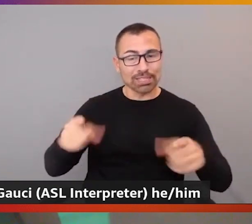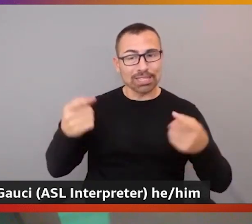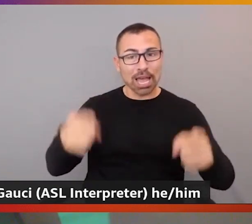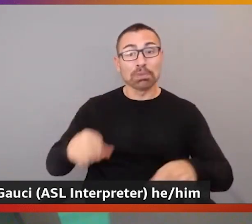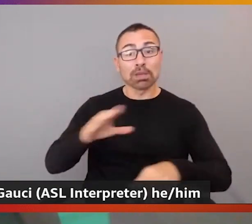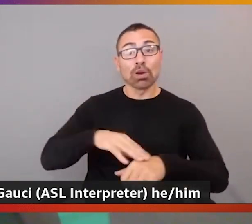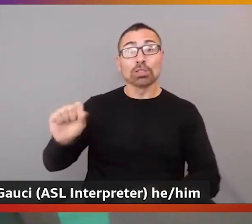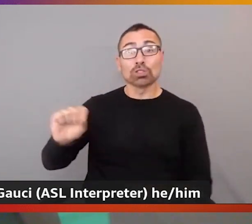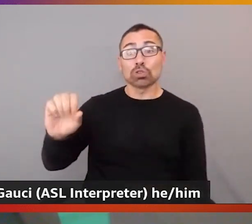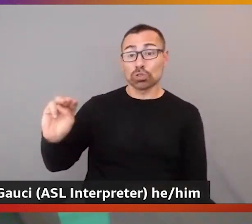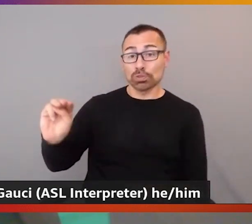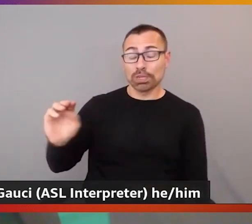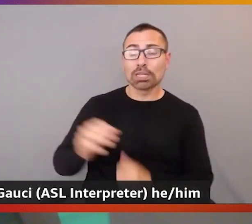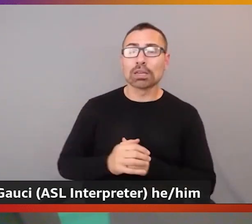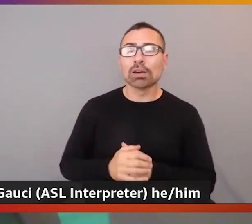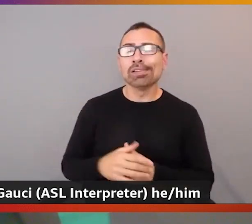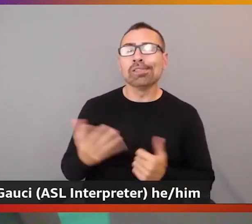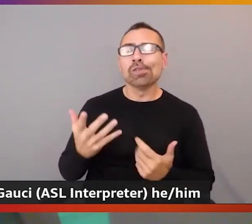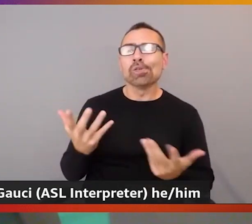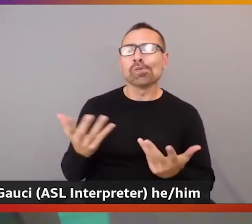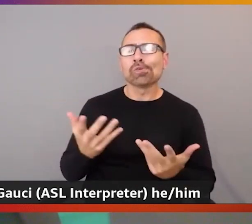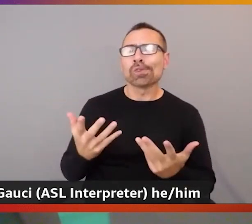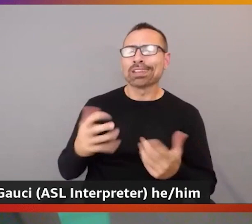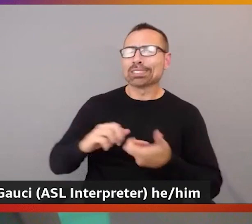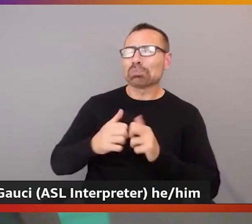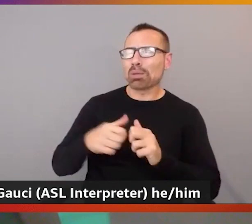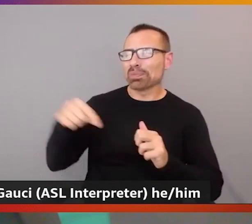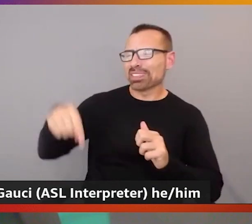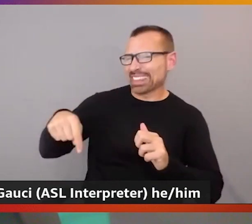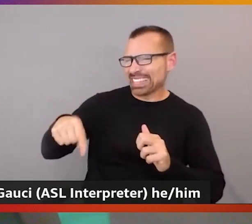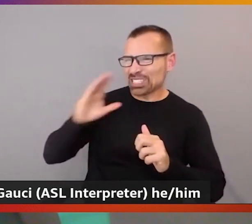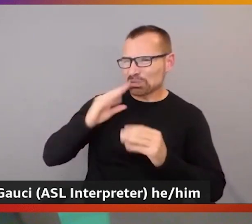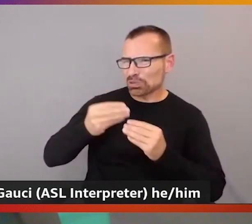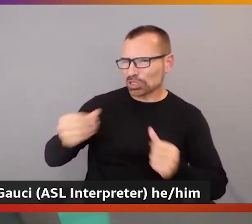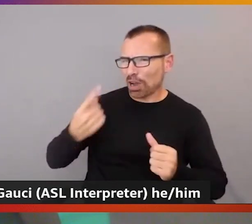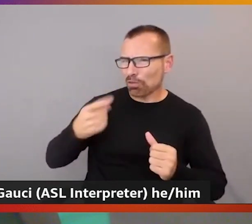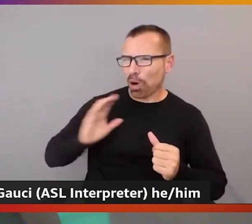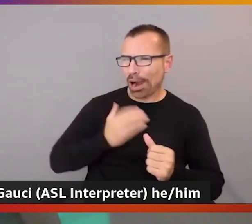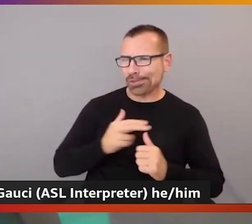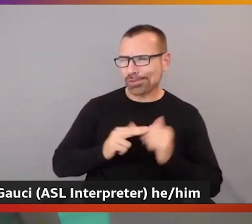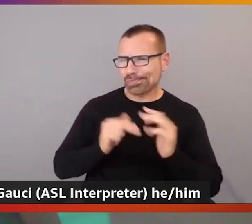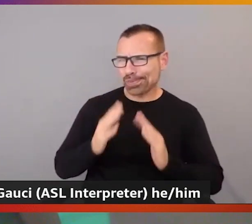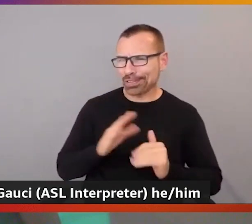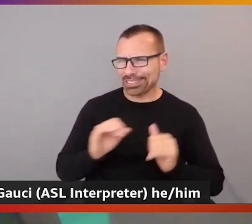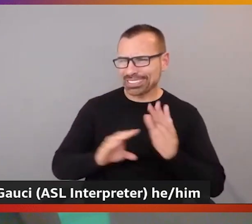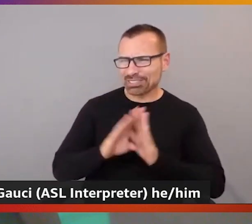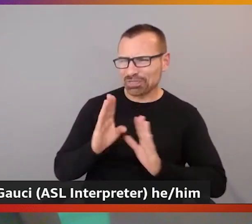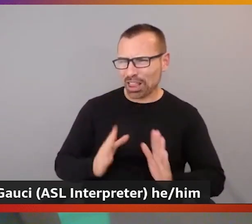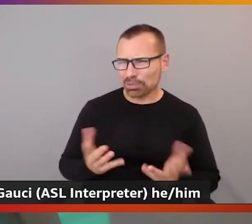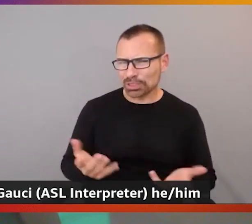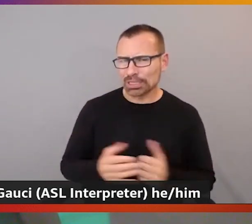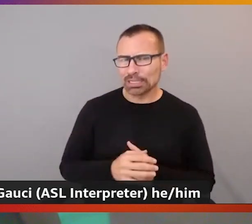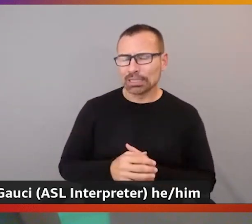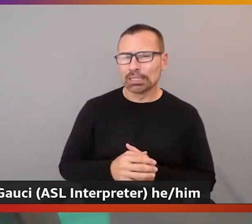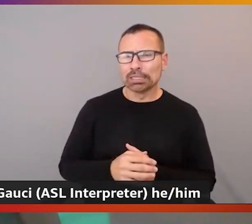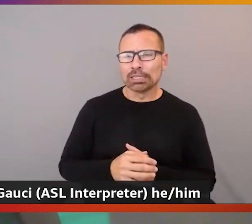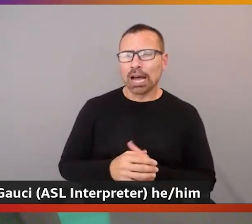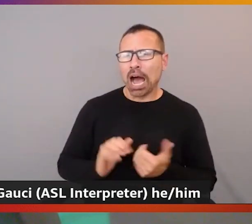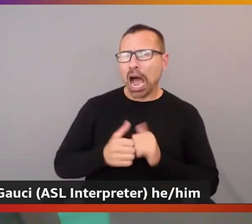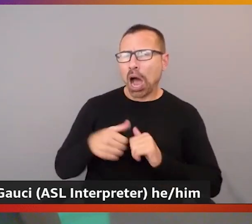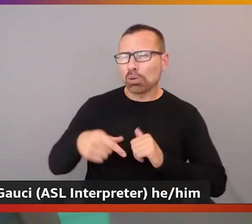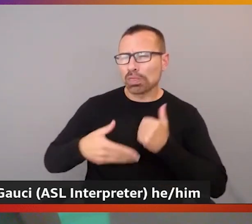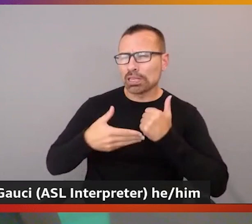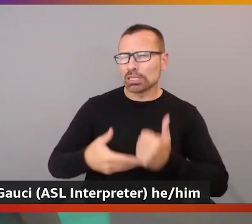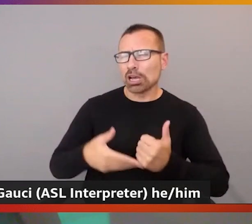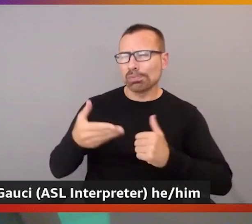What is the problem that this is going to be solving for our builders and developers to help increase the